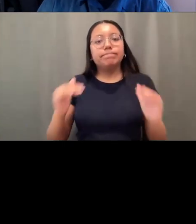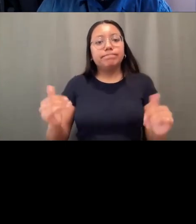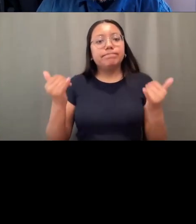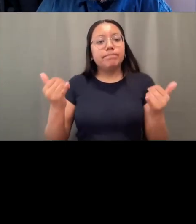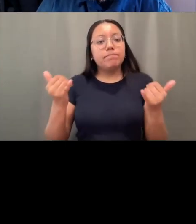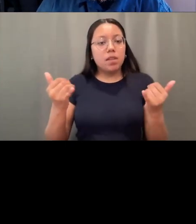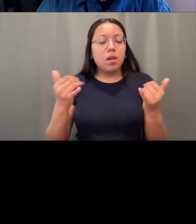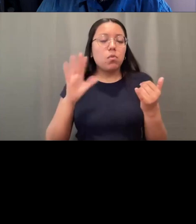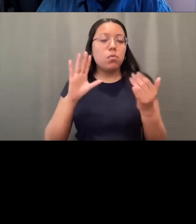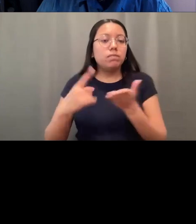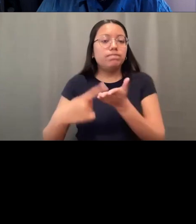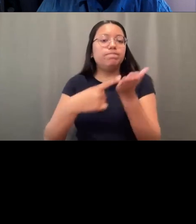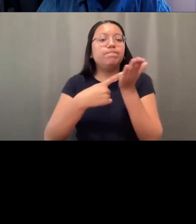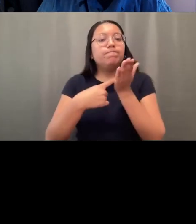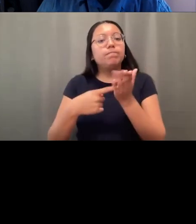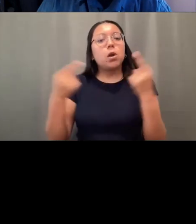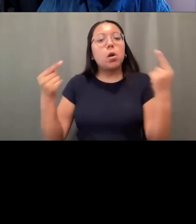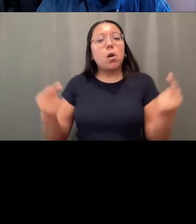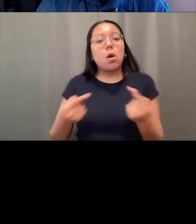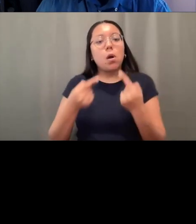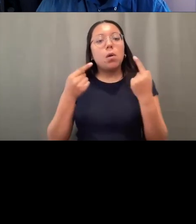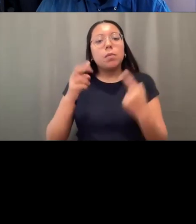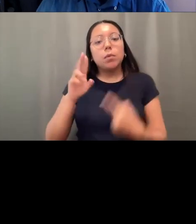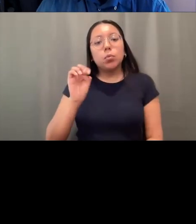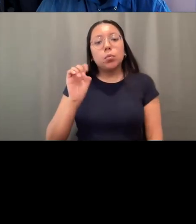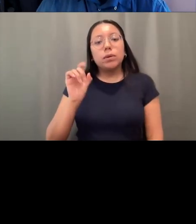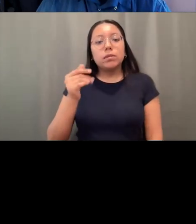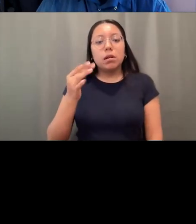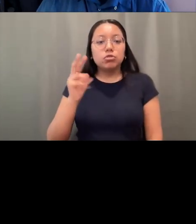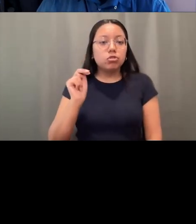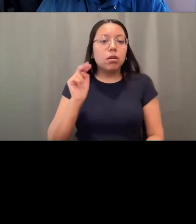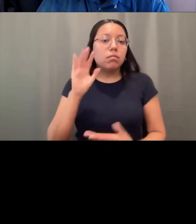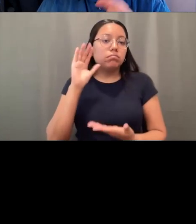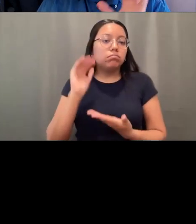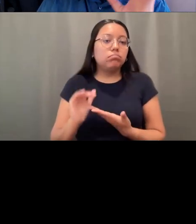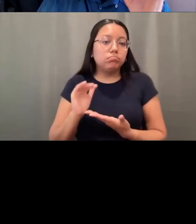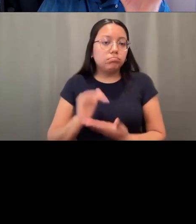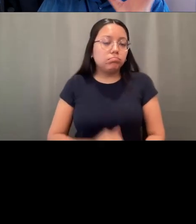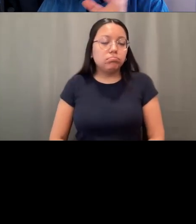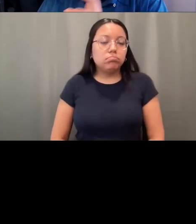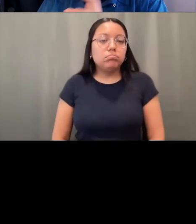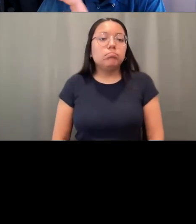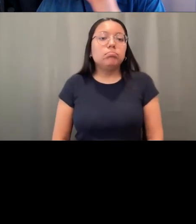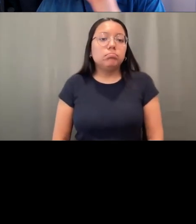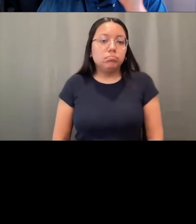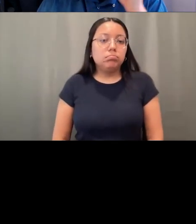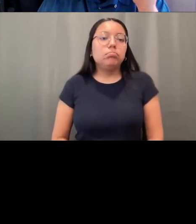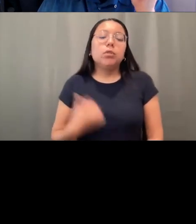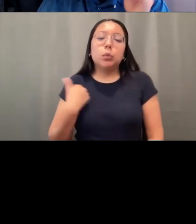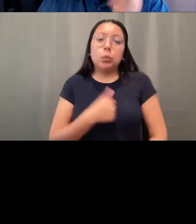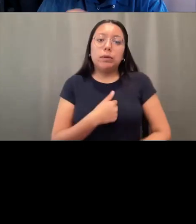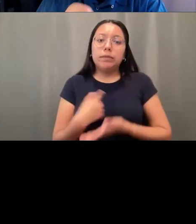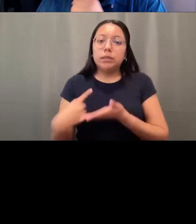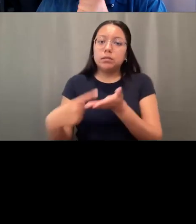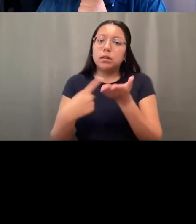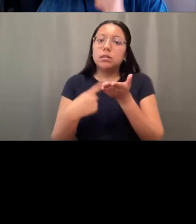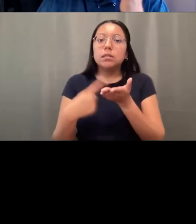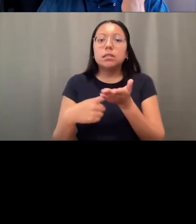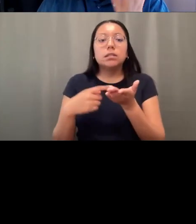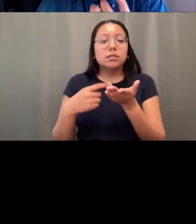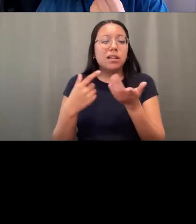talking a bit about harm reduction in some ways. Um, we've talked about this throughout. We've talked about, how